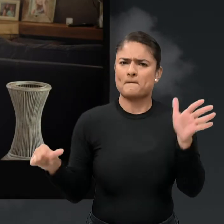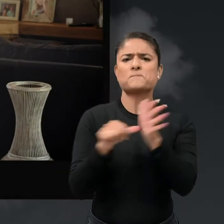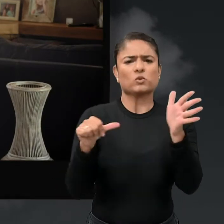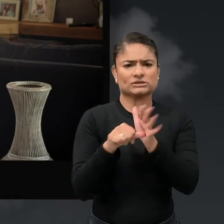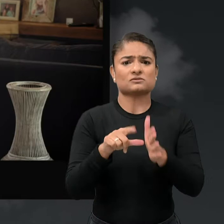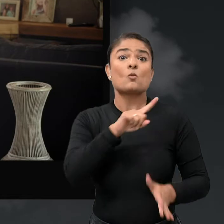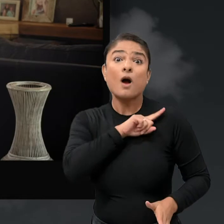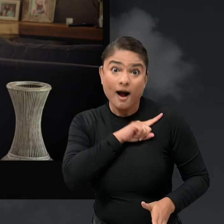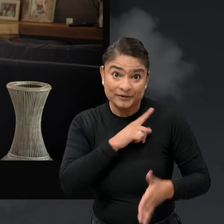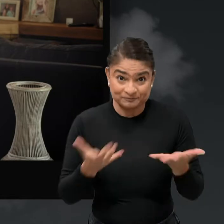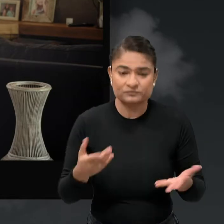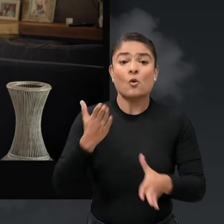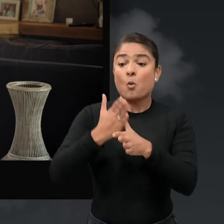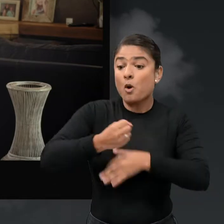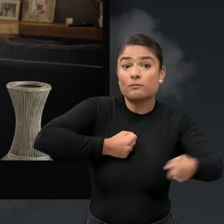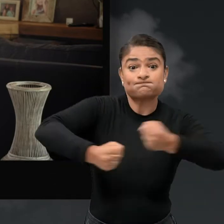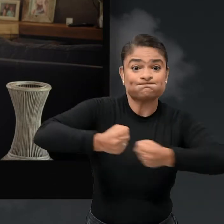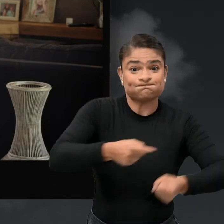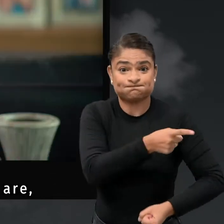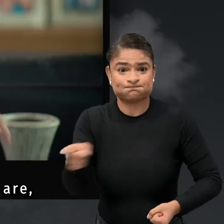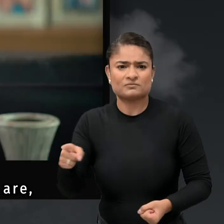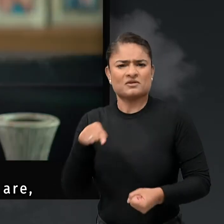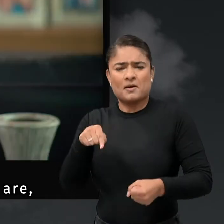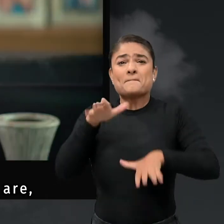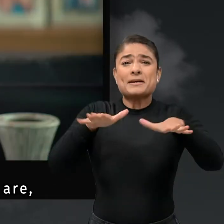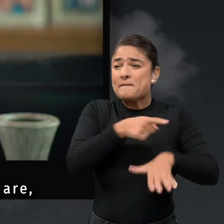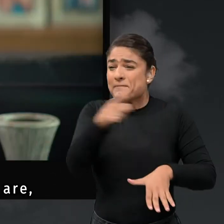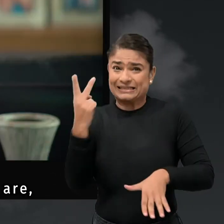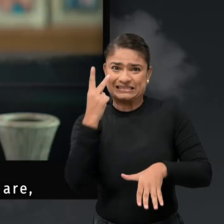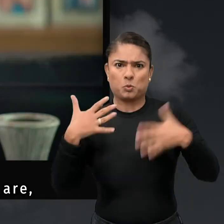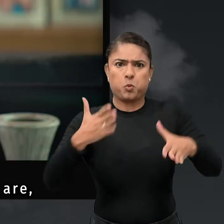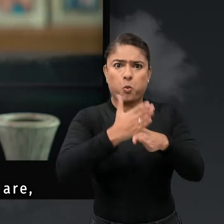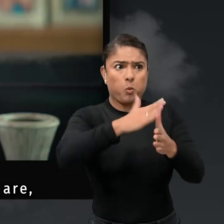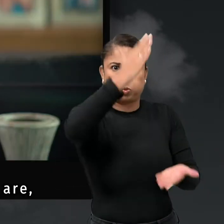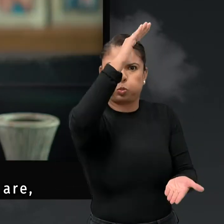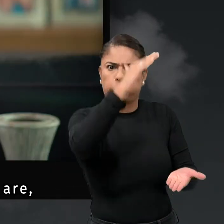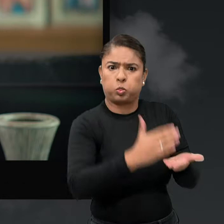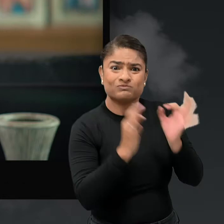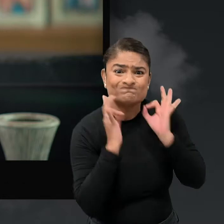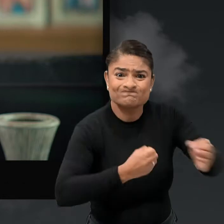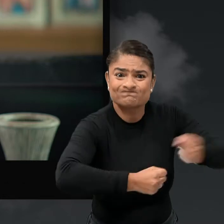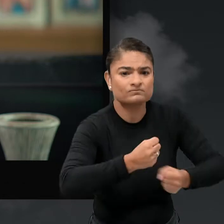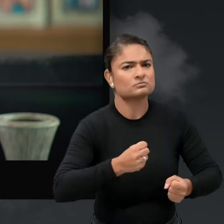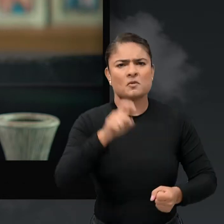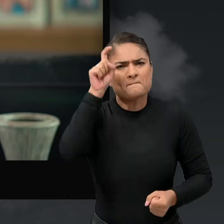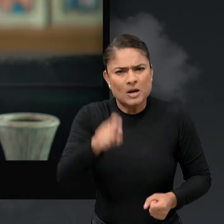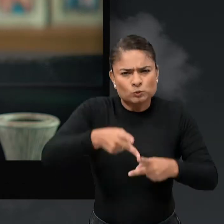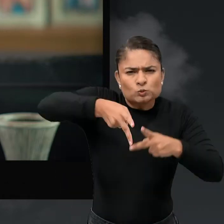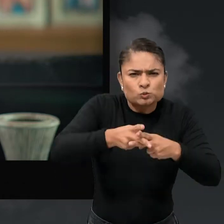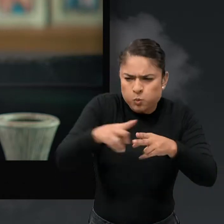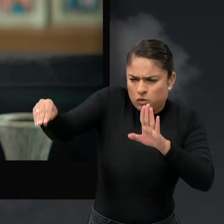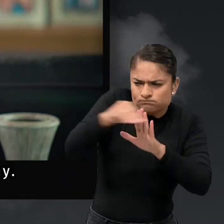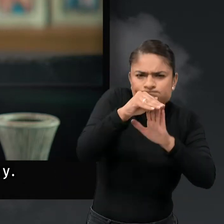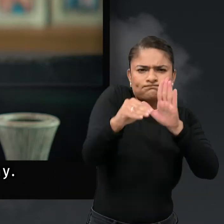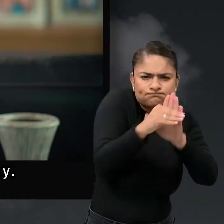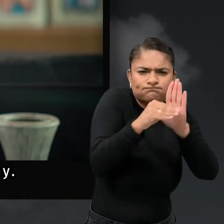is absolutely essential. And I'll tell you why. Because at the moment, with unemployment rates the way that they are, you've got to have every tool in